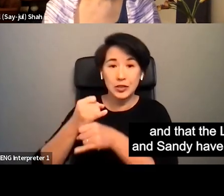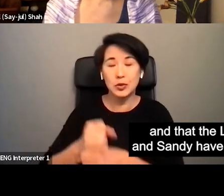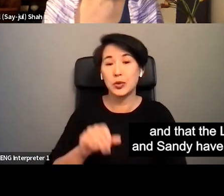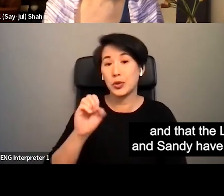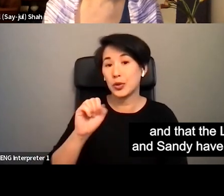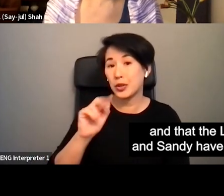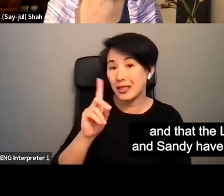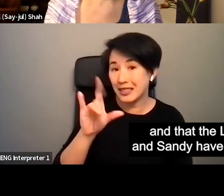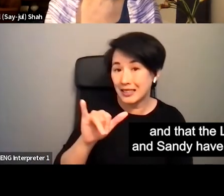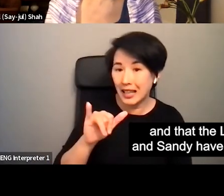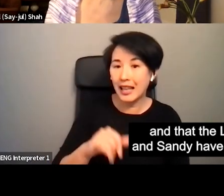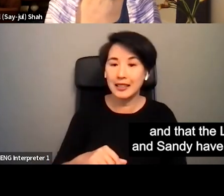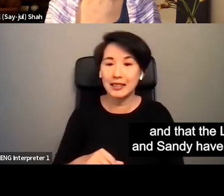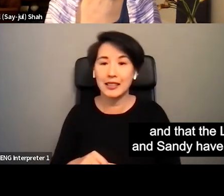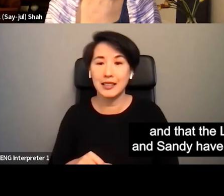have been